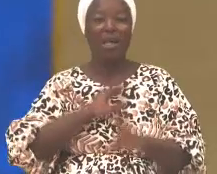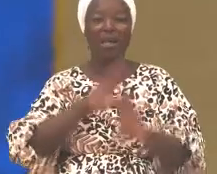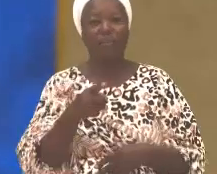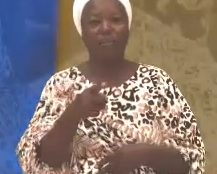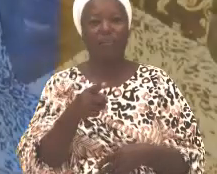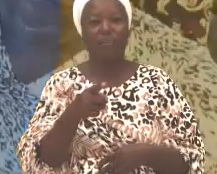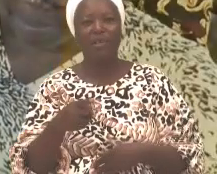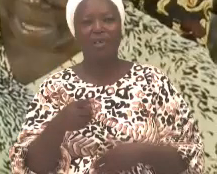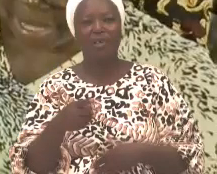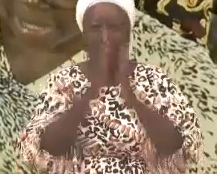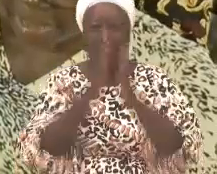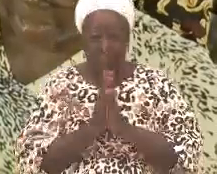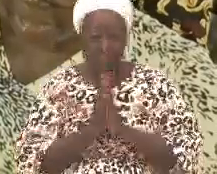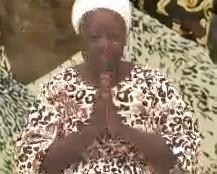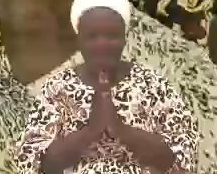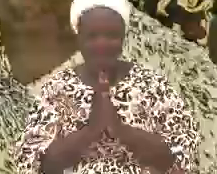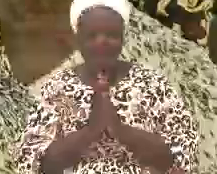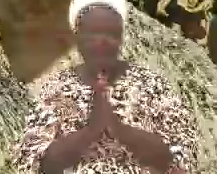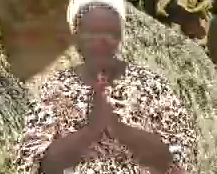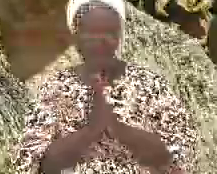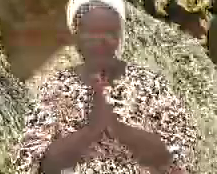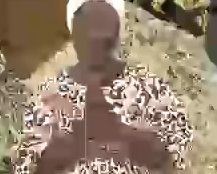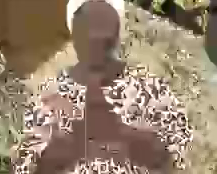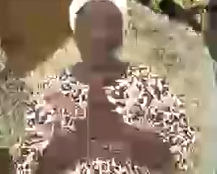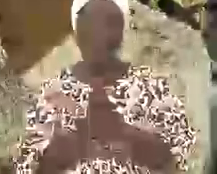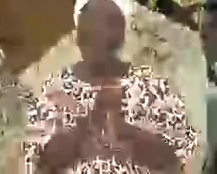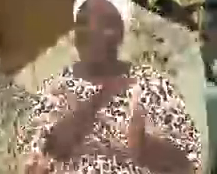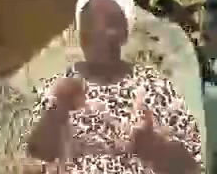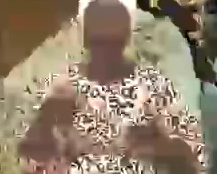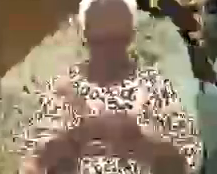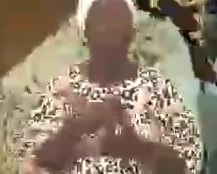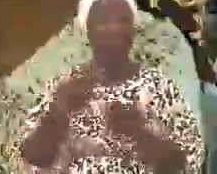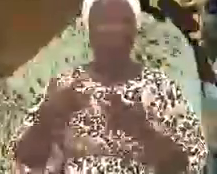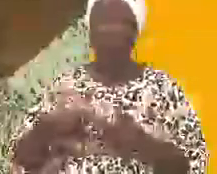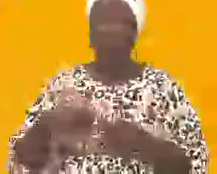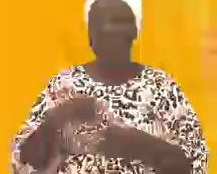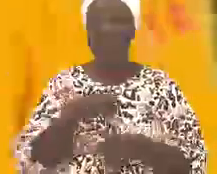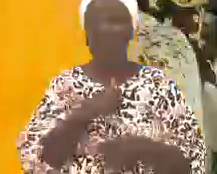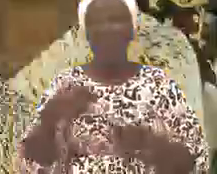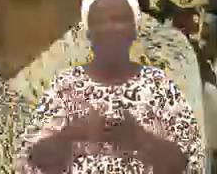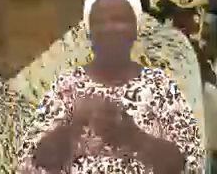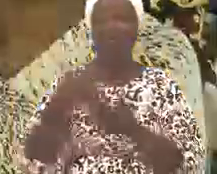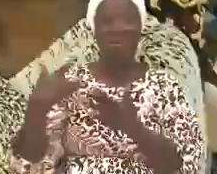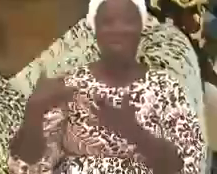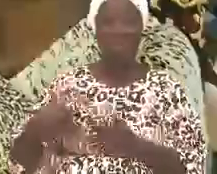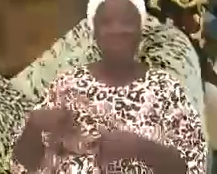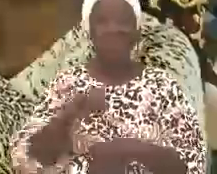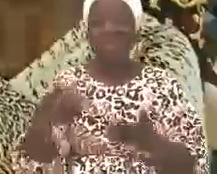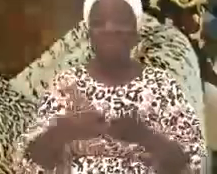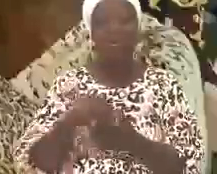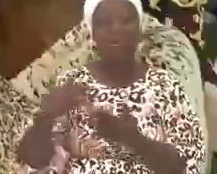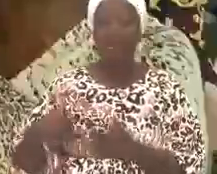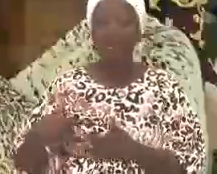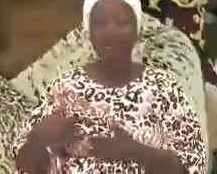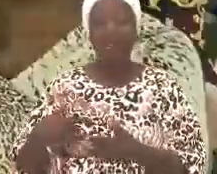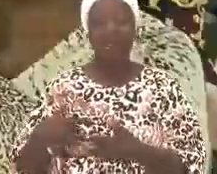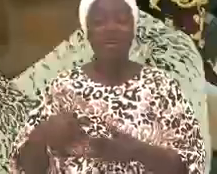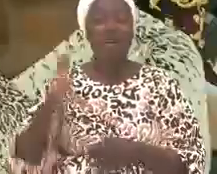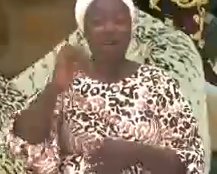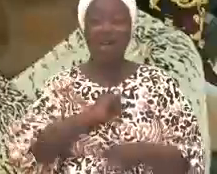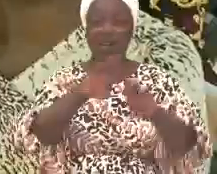amen. In your heart. In your heart. In your heart will I give